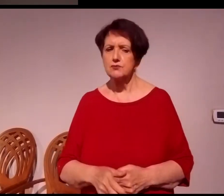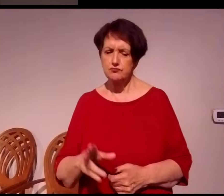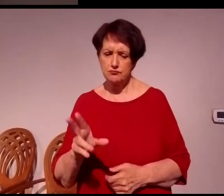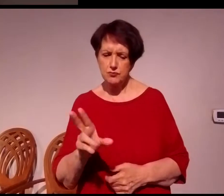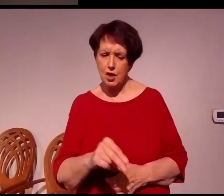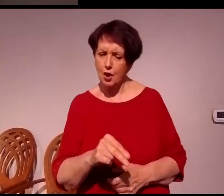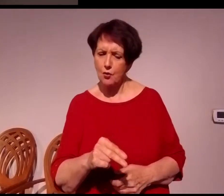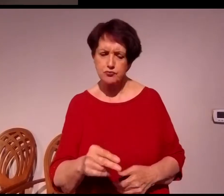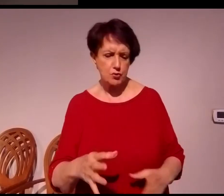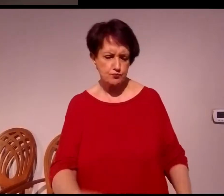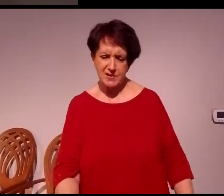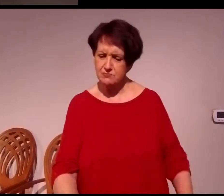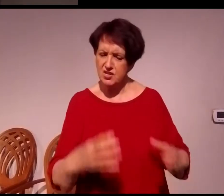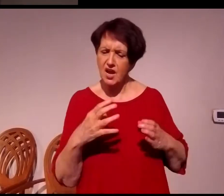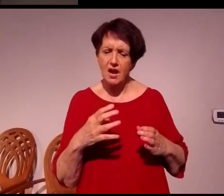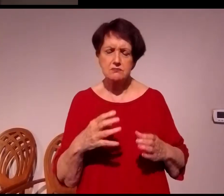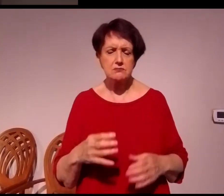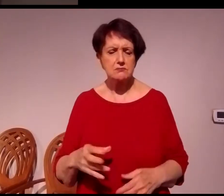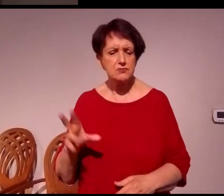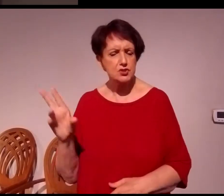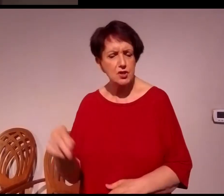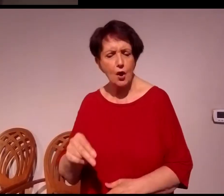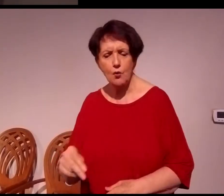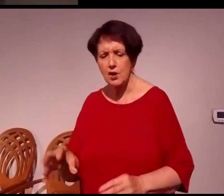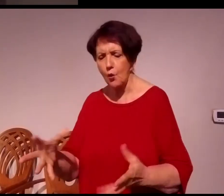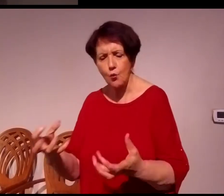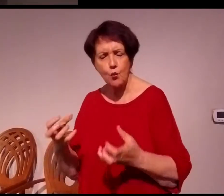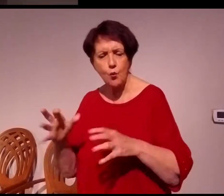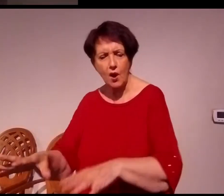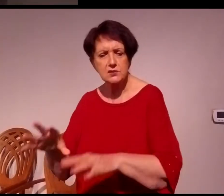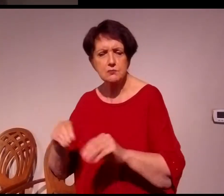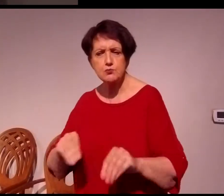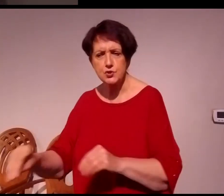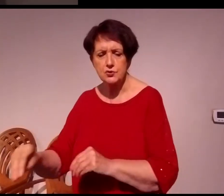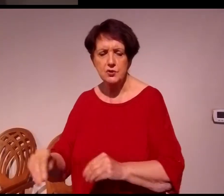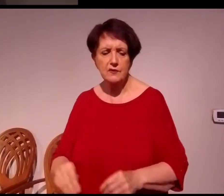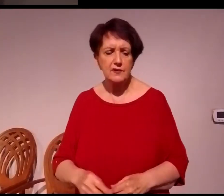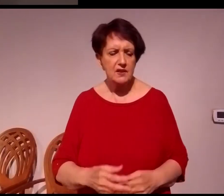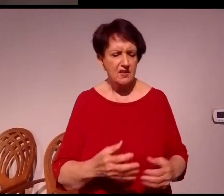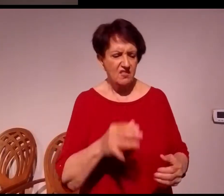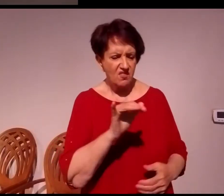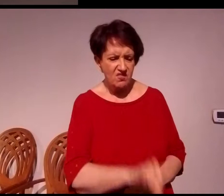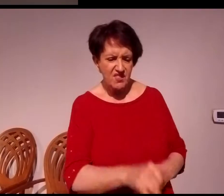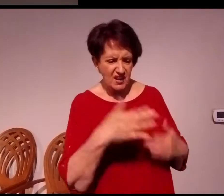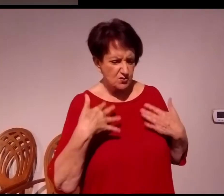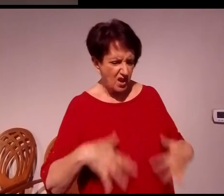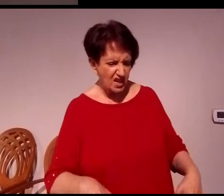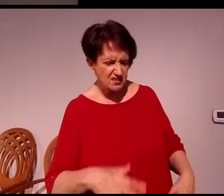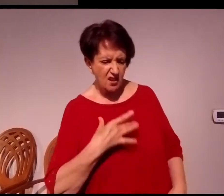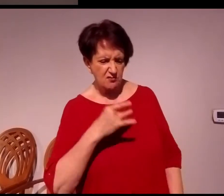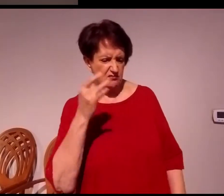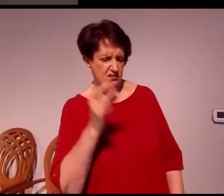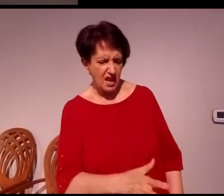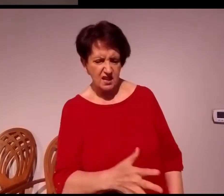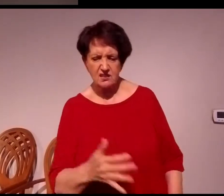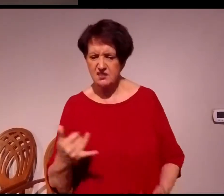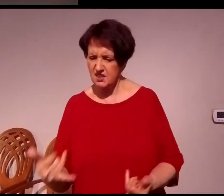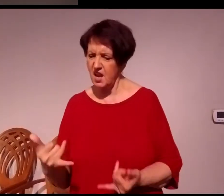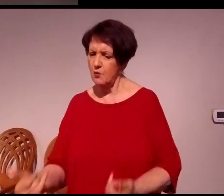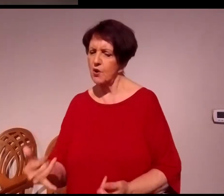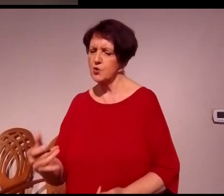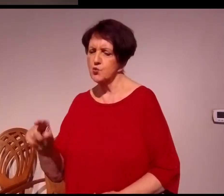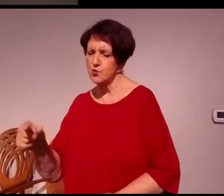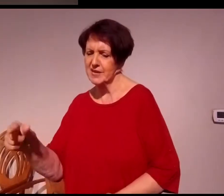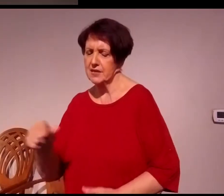up. No, I don't want to go there. No, I don't want to be moved. No, I don't want that dress. I want the other one. No, I don't like blue. Today I like green.